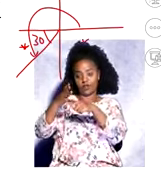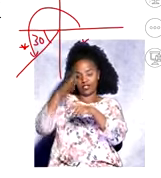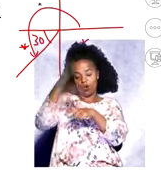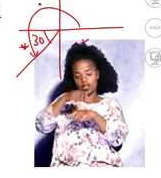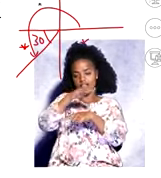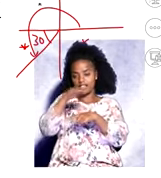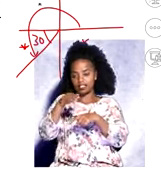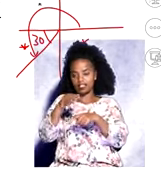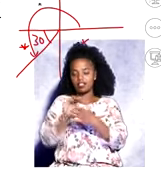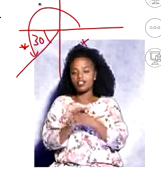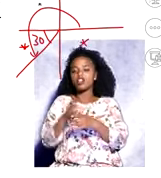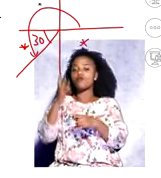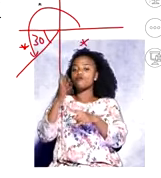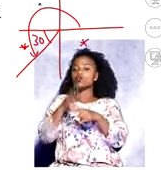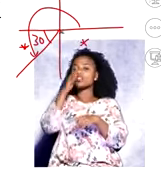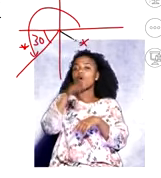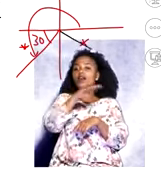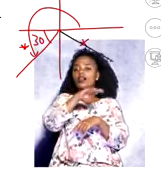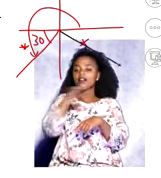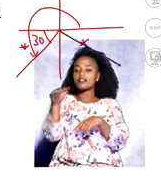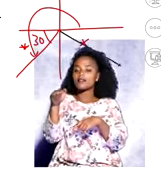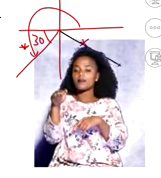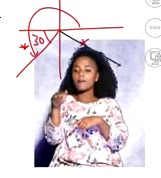So on the fourth quadrant,